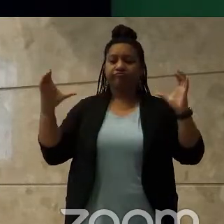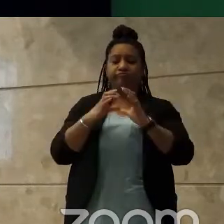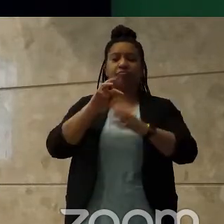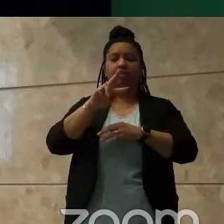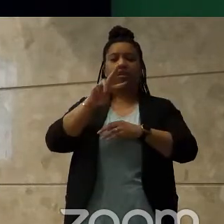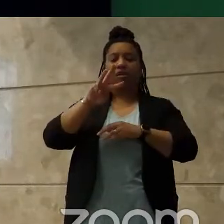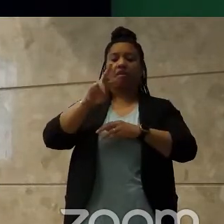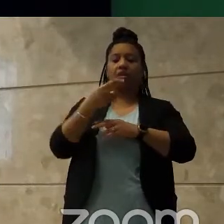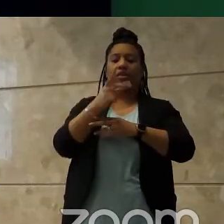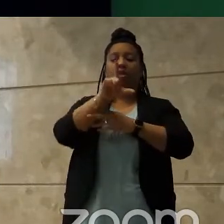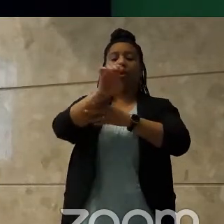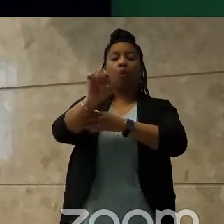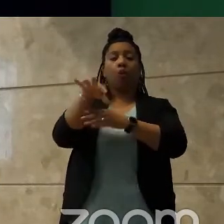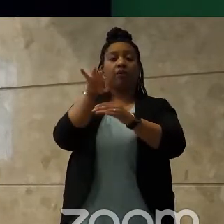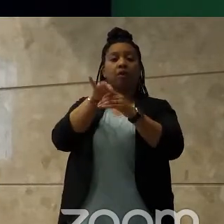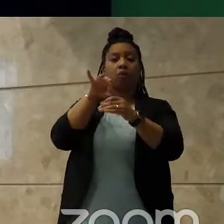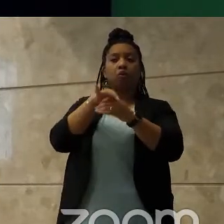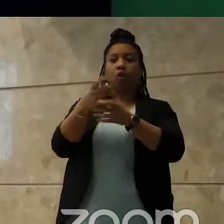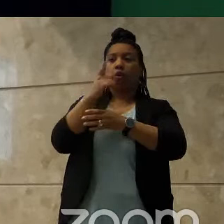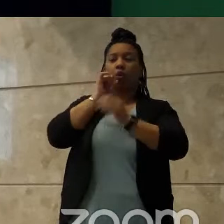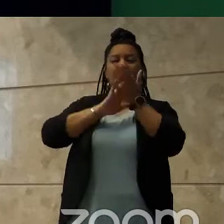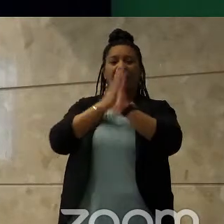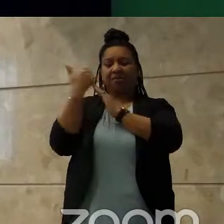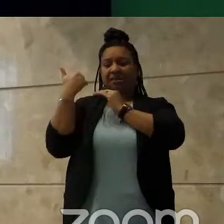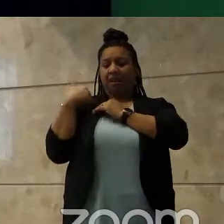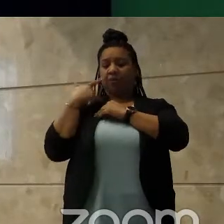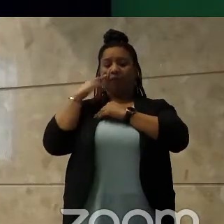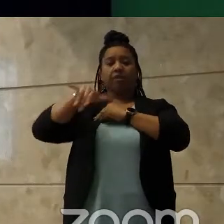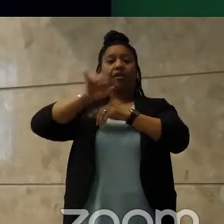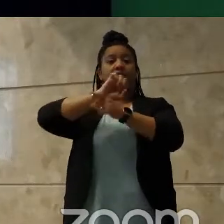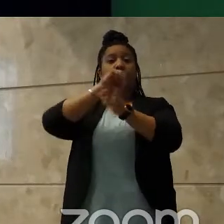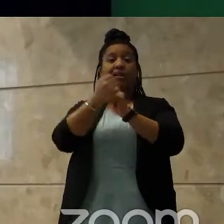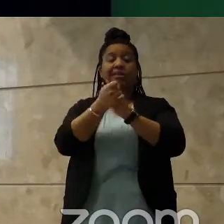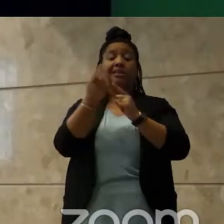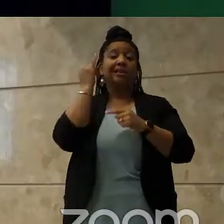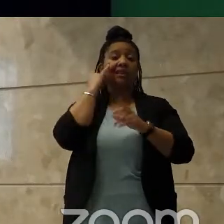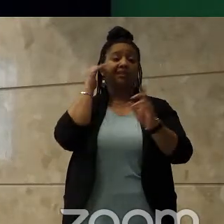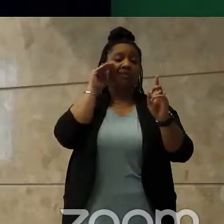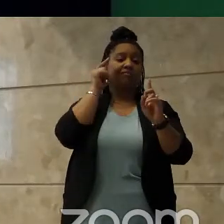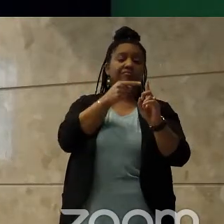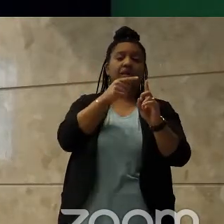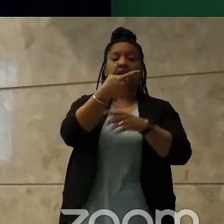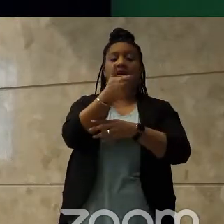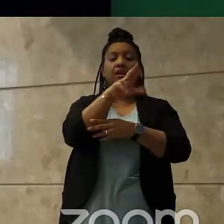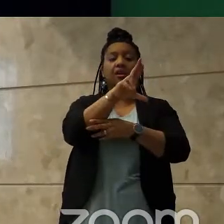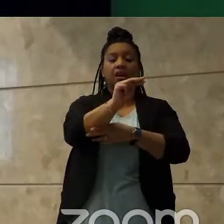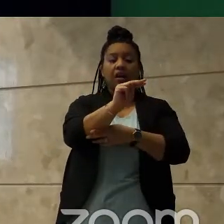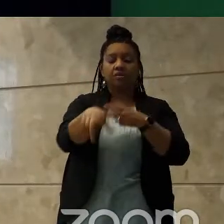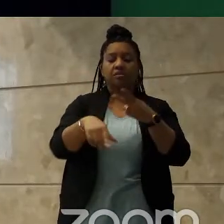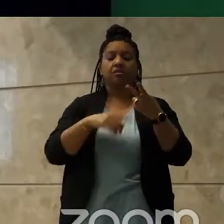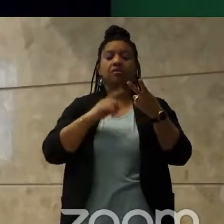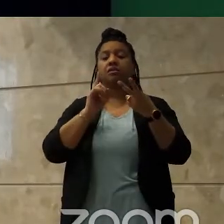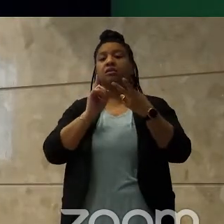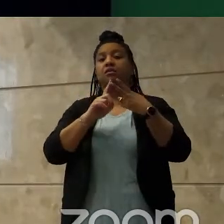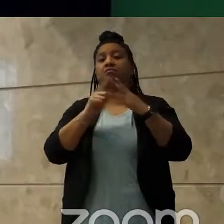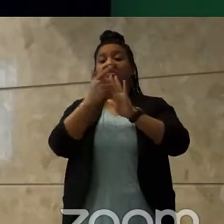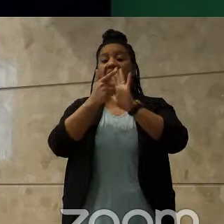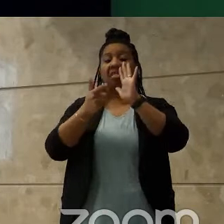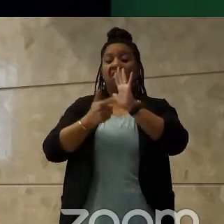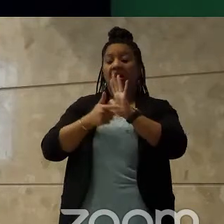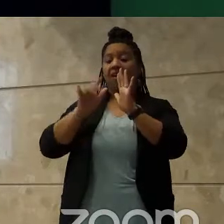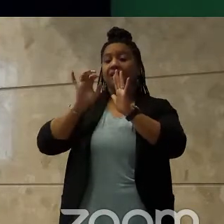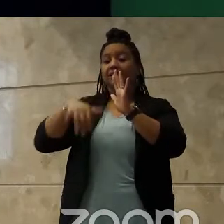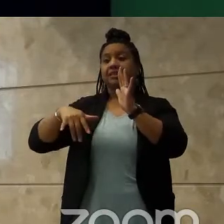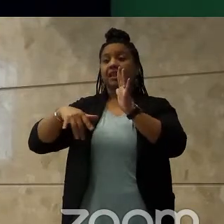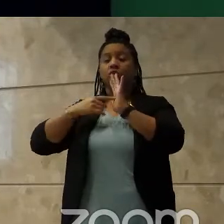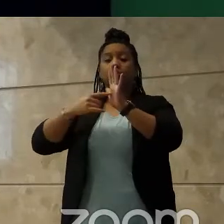consider accountable for these situations? Because whether it's about the guns or about the laws that govern whether we can teach the